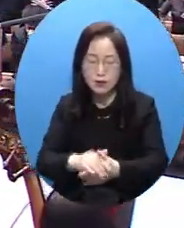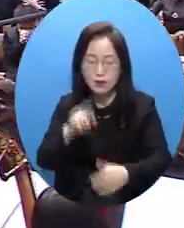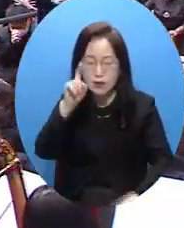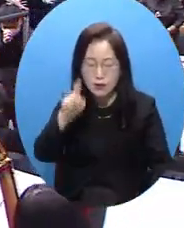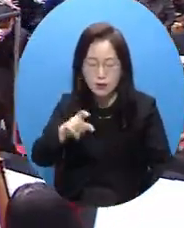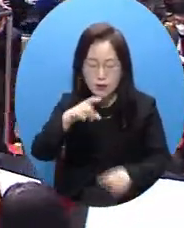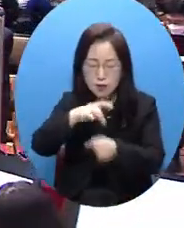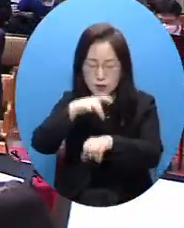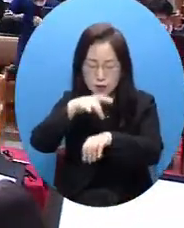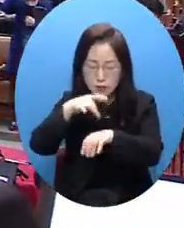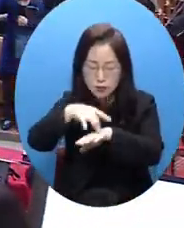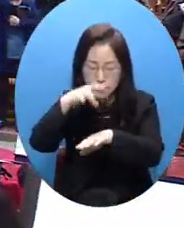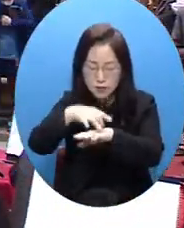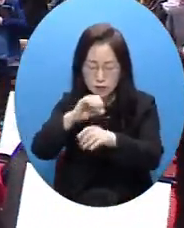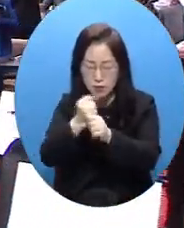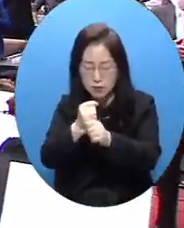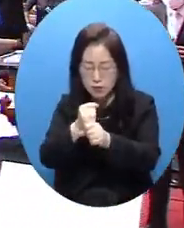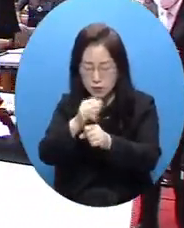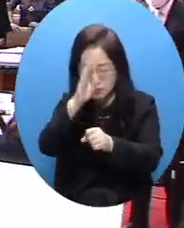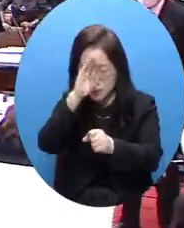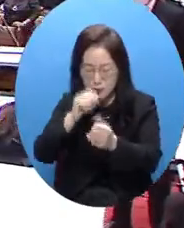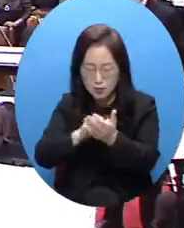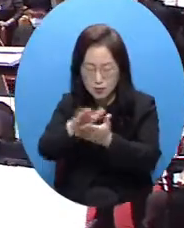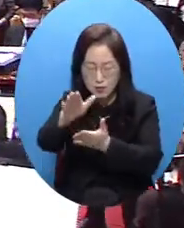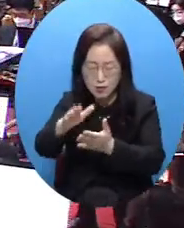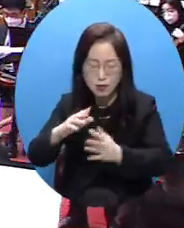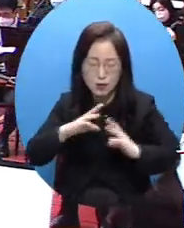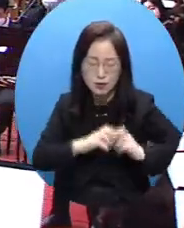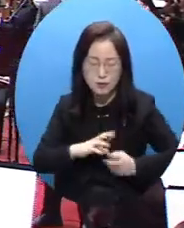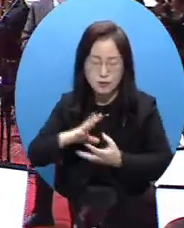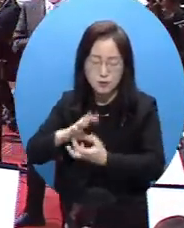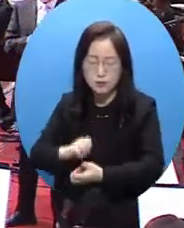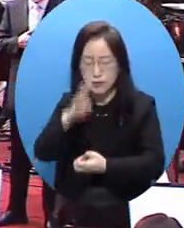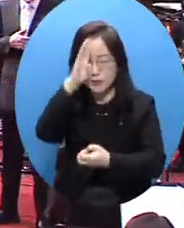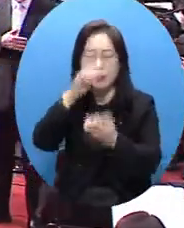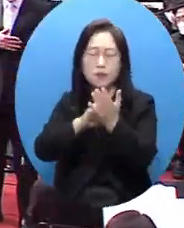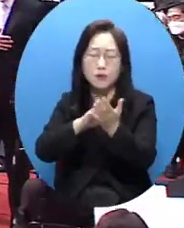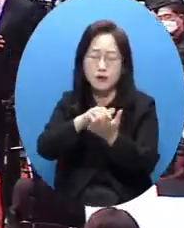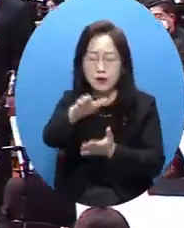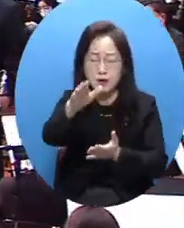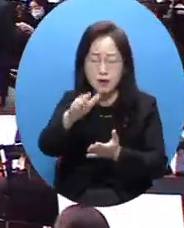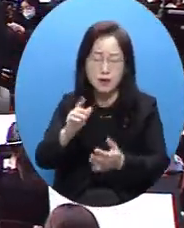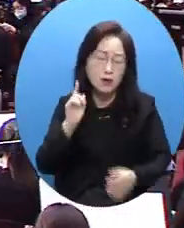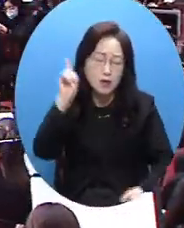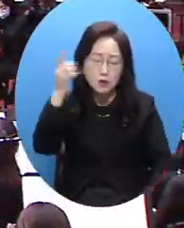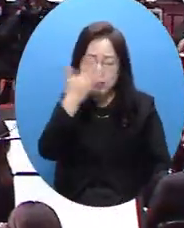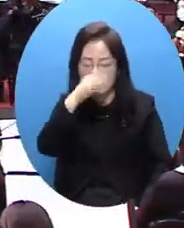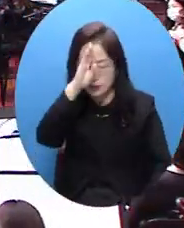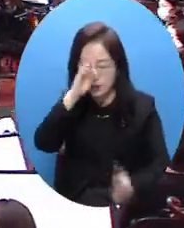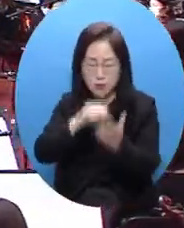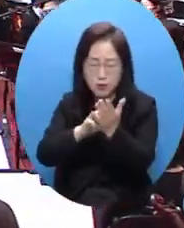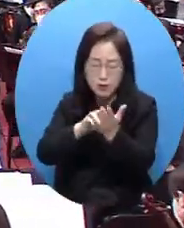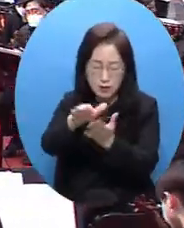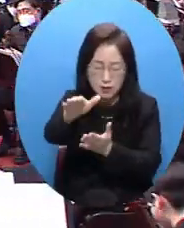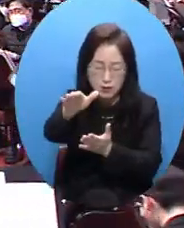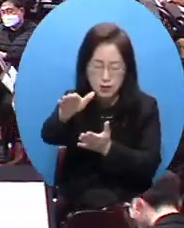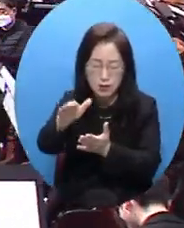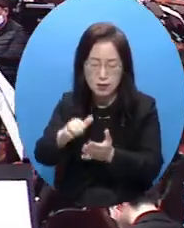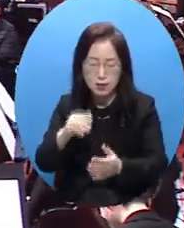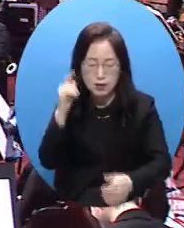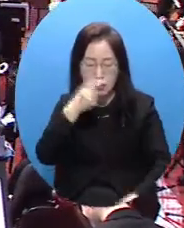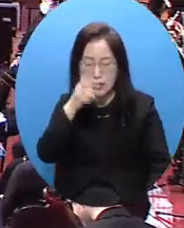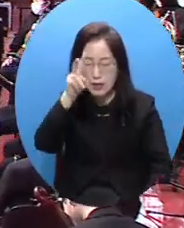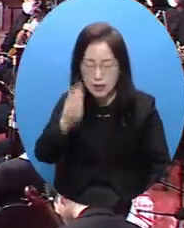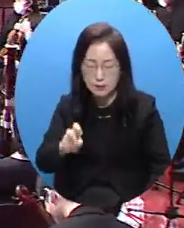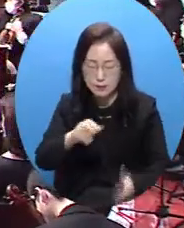you show the pain a joint problem go away your heart disease stomach disease go away your high blood pressure diabetes go